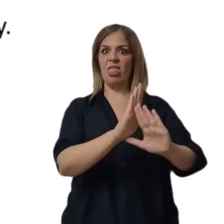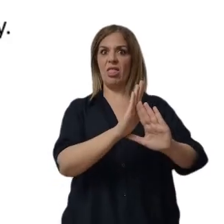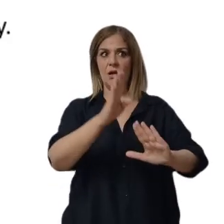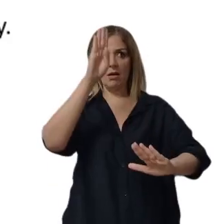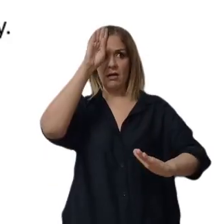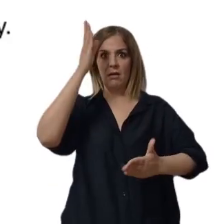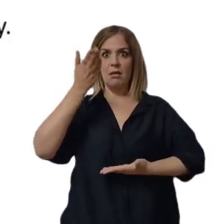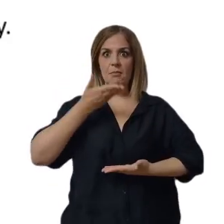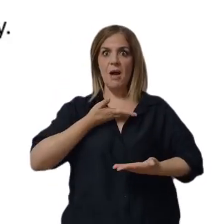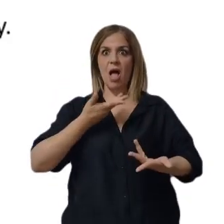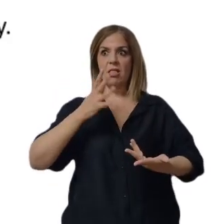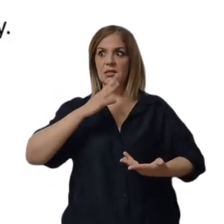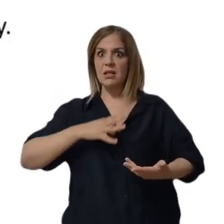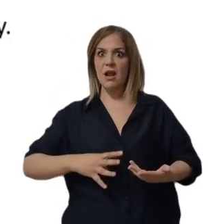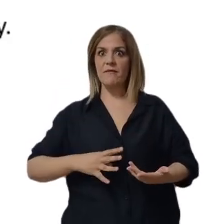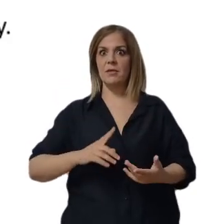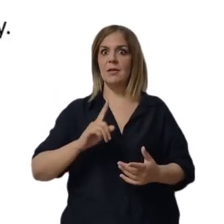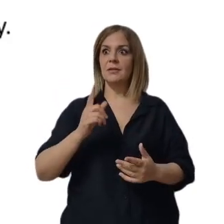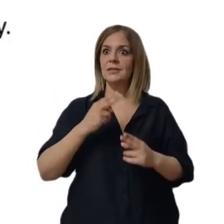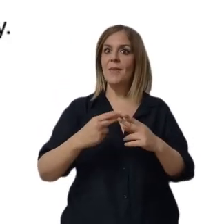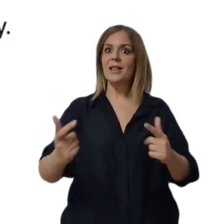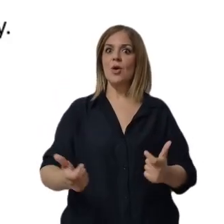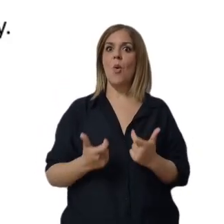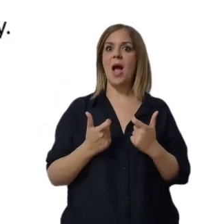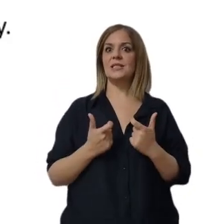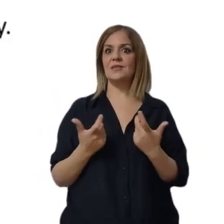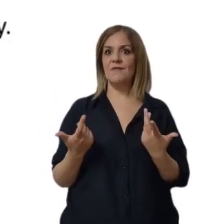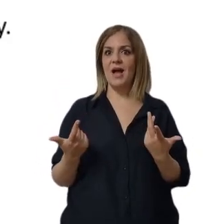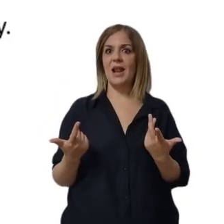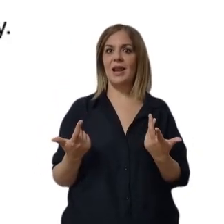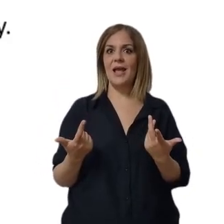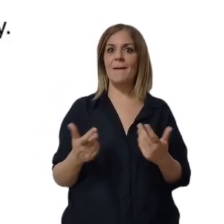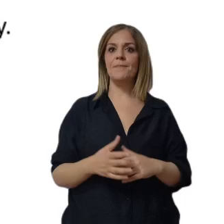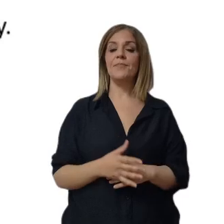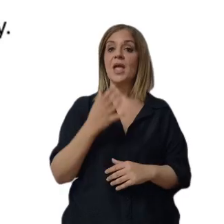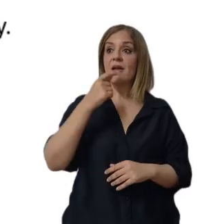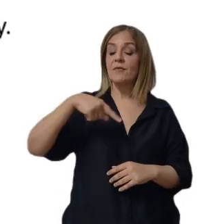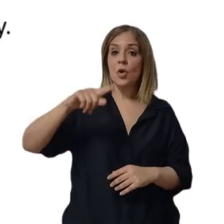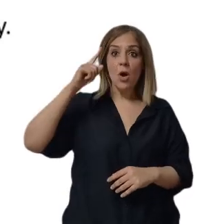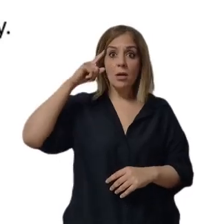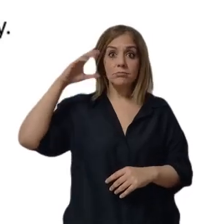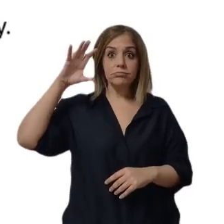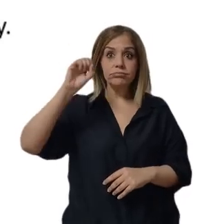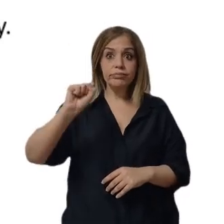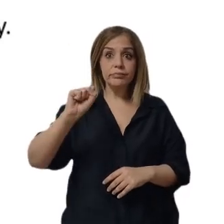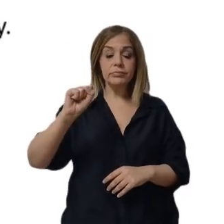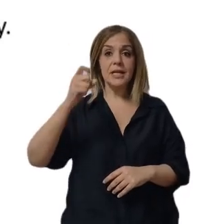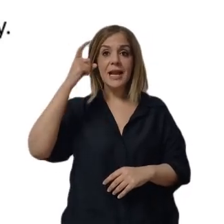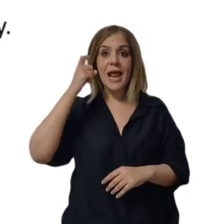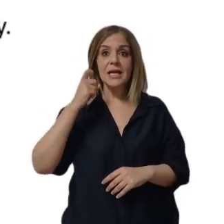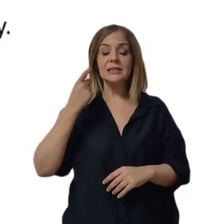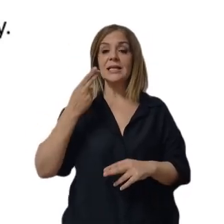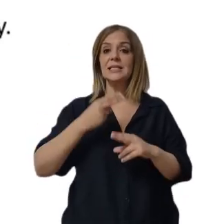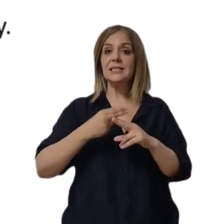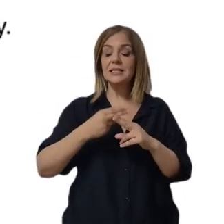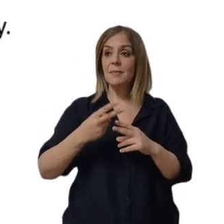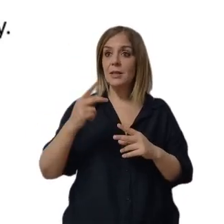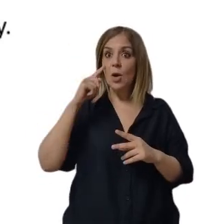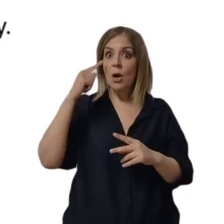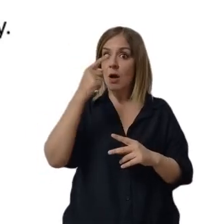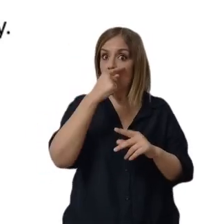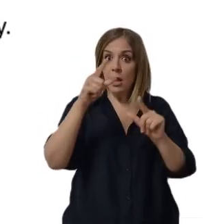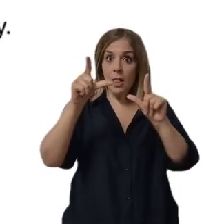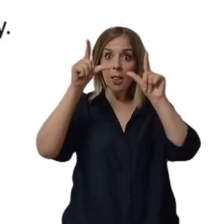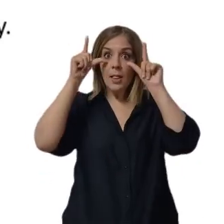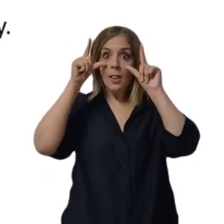you can be safe. So be aware that also visual alerts